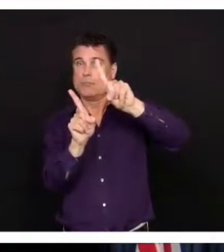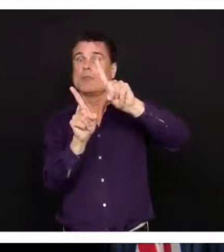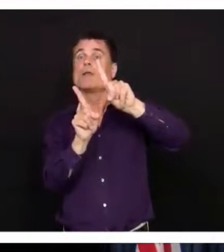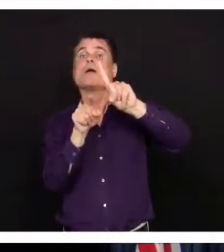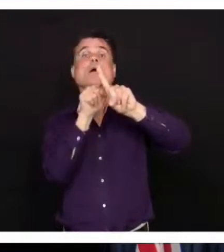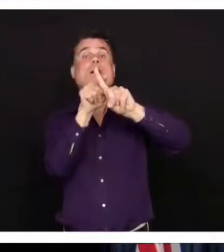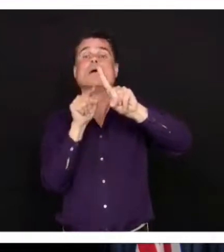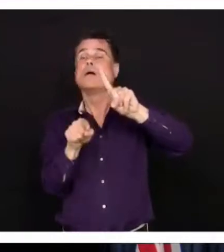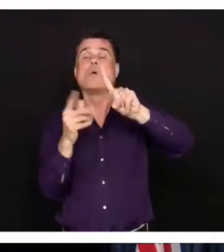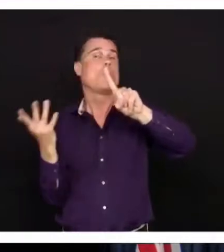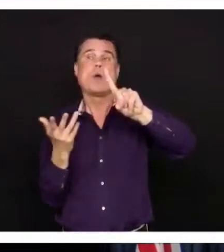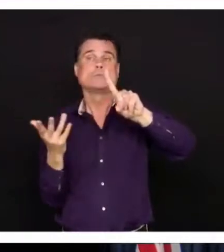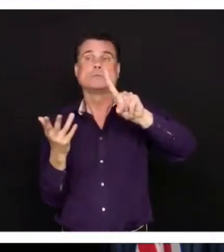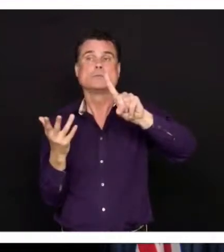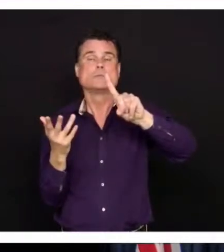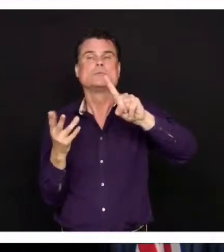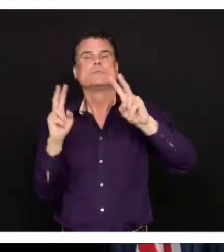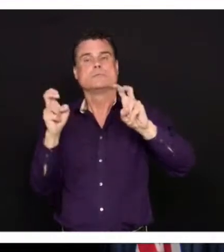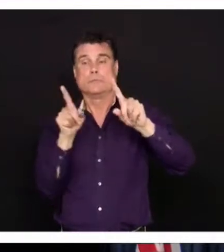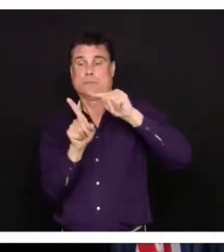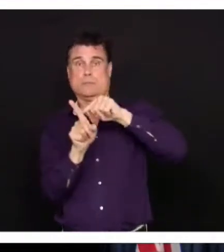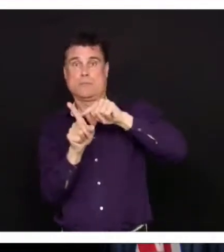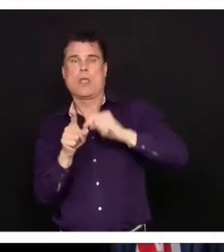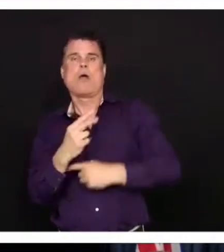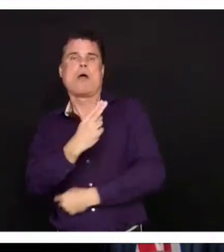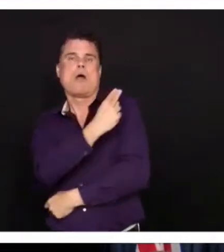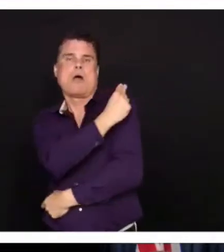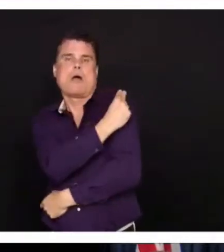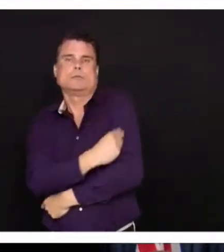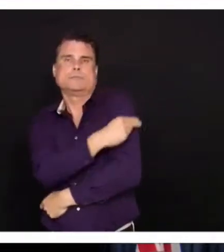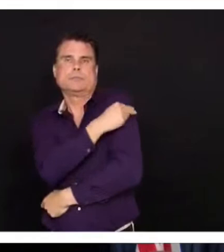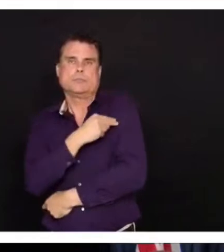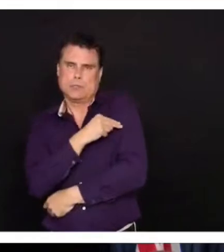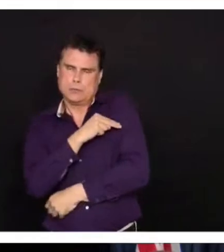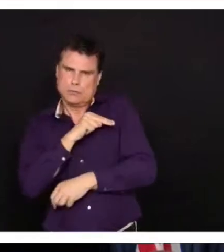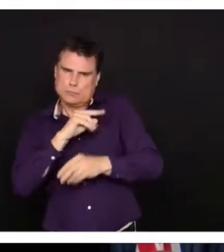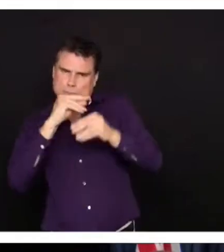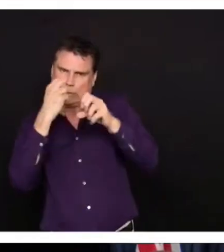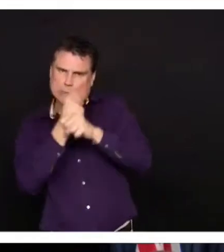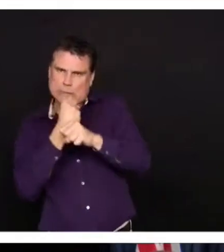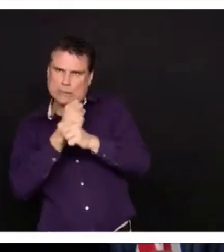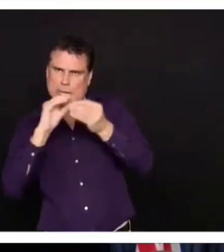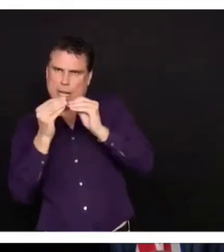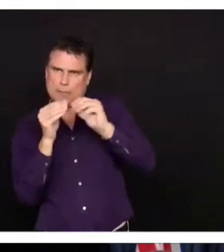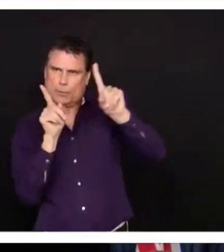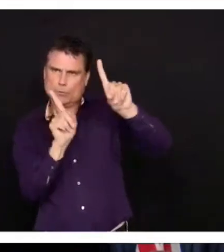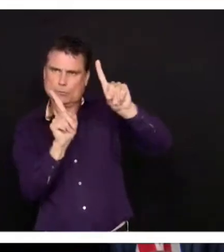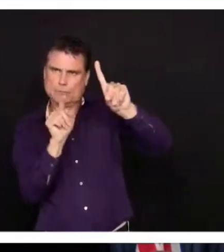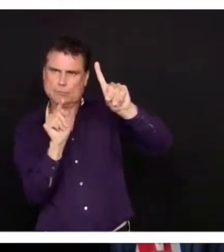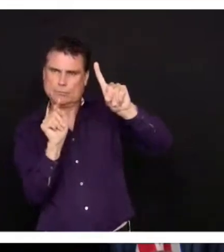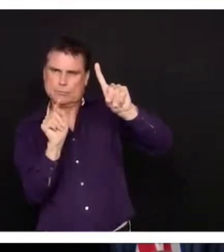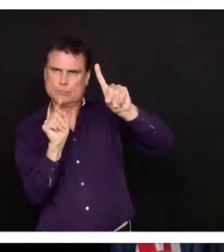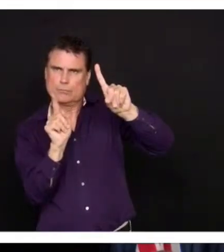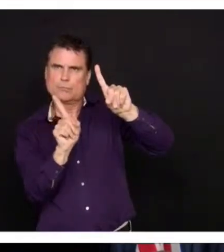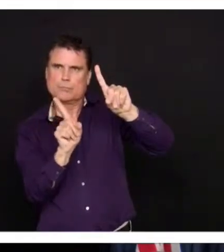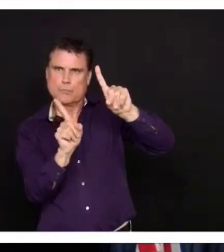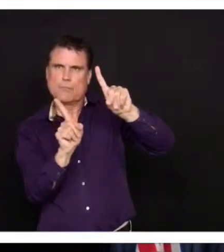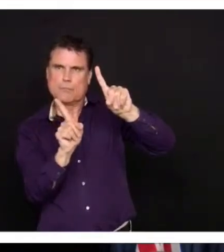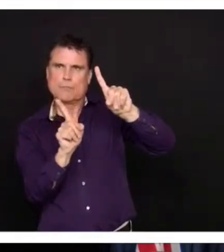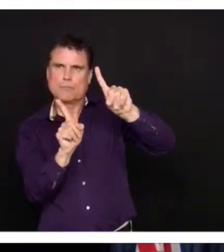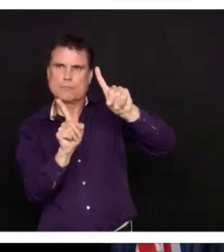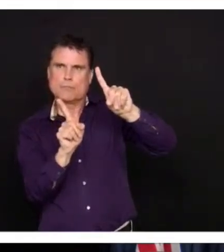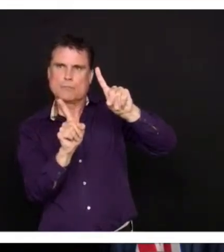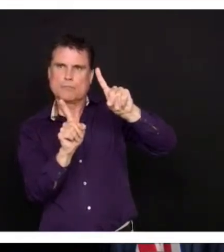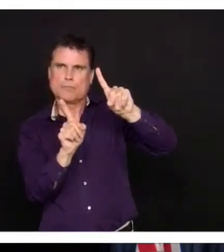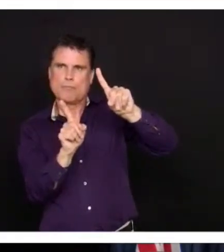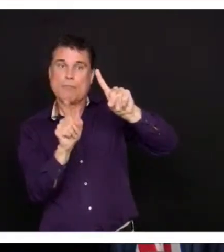on hospitalization. So you see what that said. And this was the preparation that we would need to make, and we needed to make to prepare